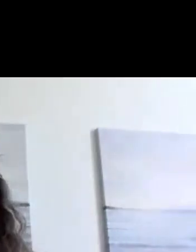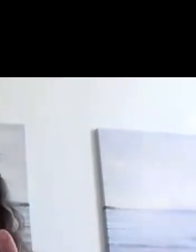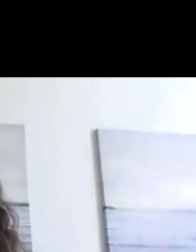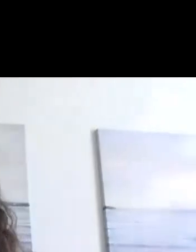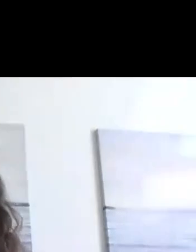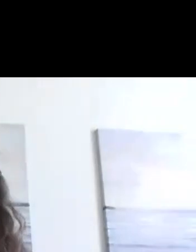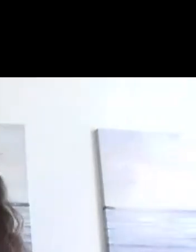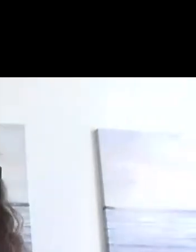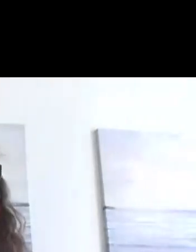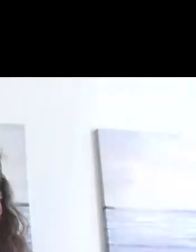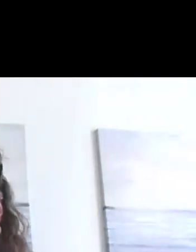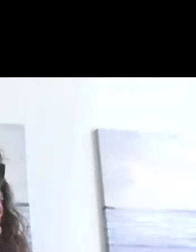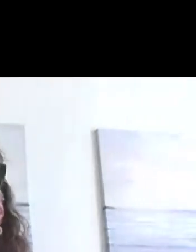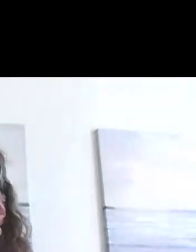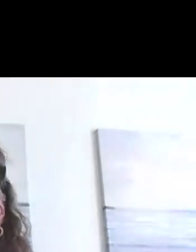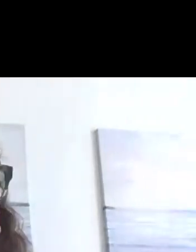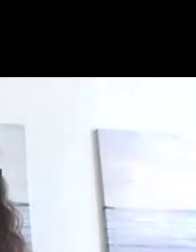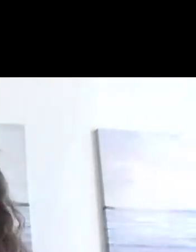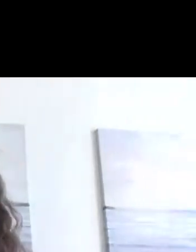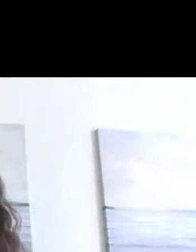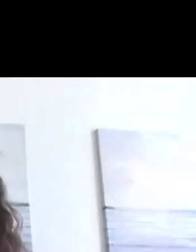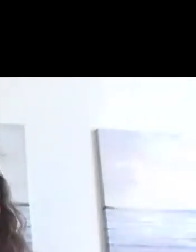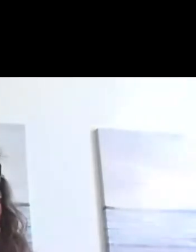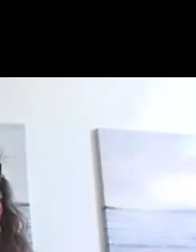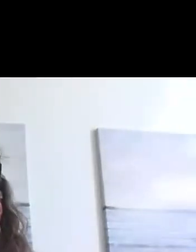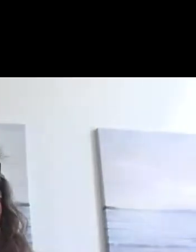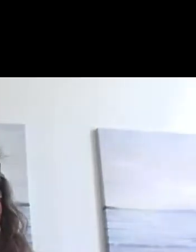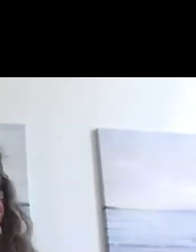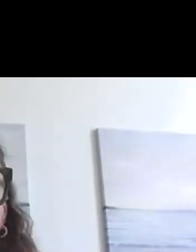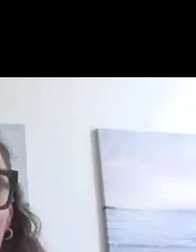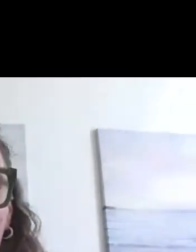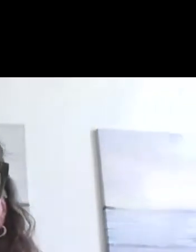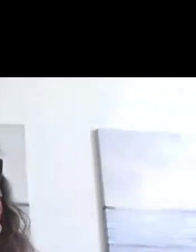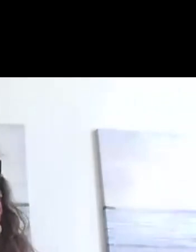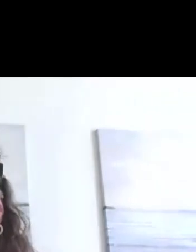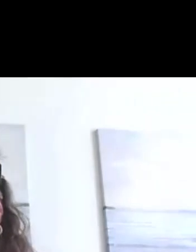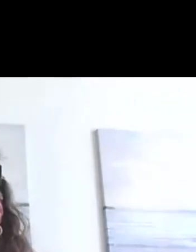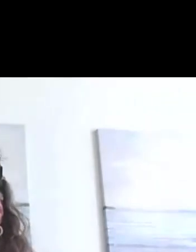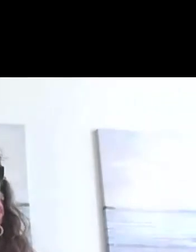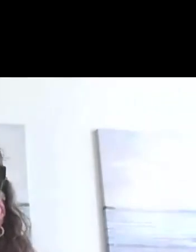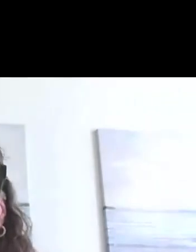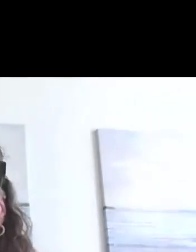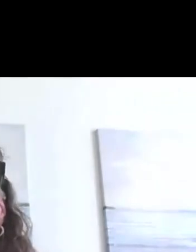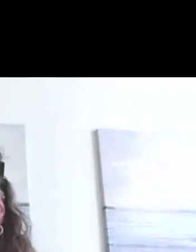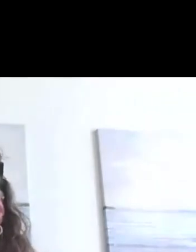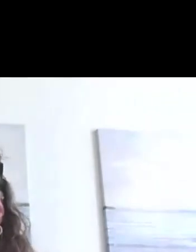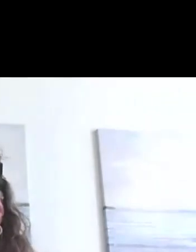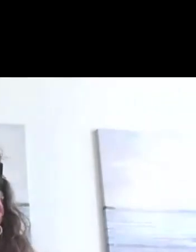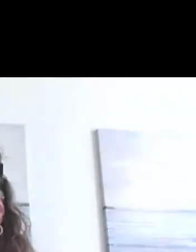professionals, Alzheimer's Day Centers, research on disparities, the first ever Alzheimer's Research